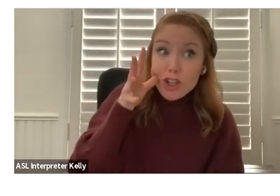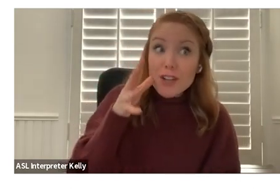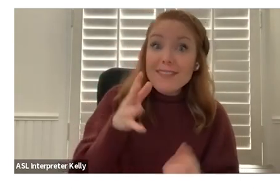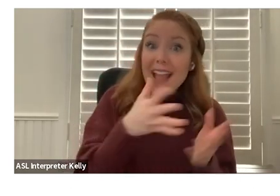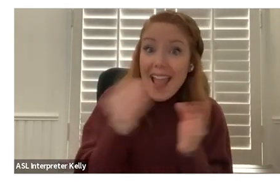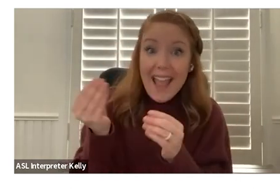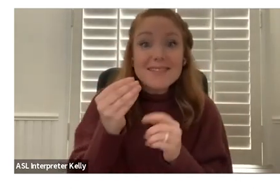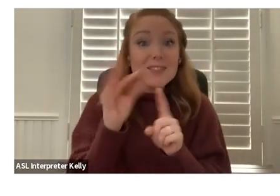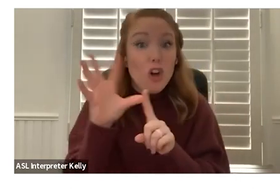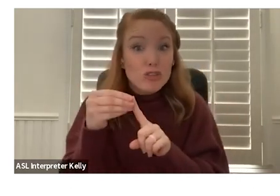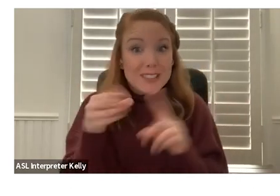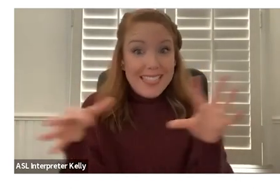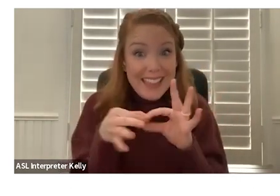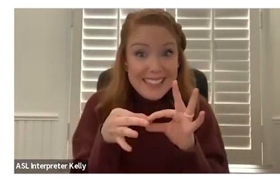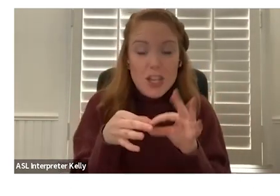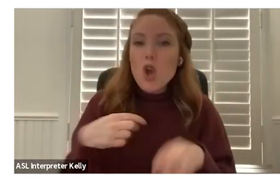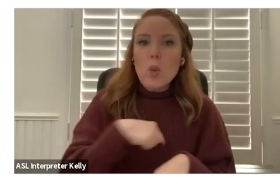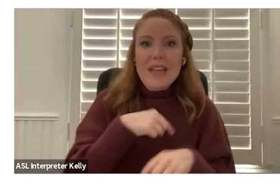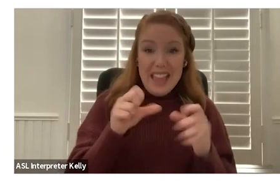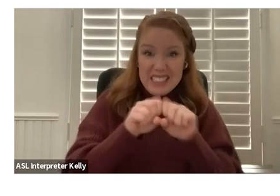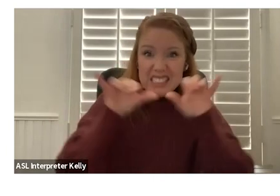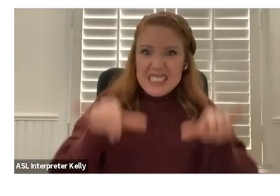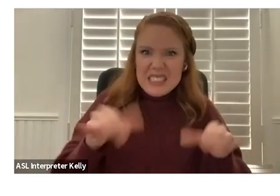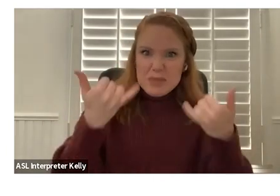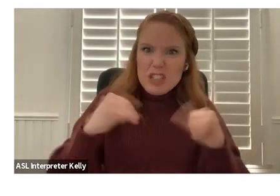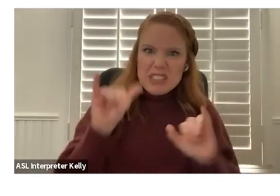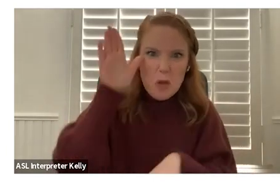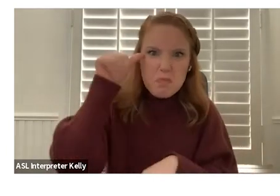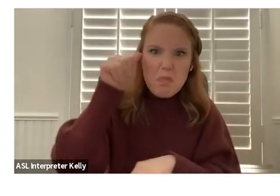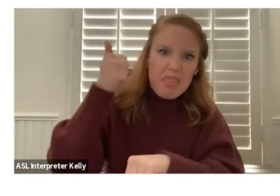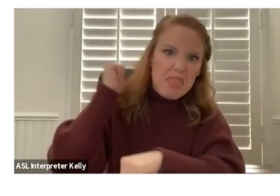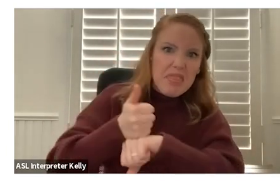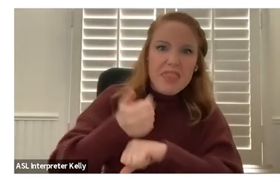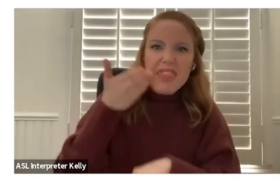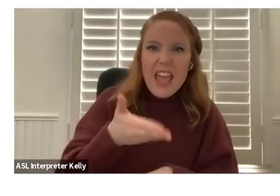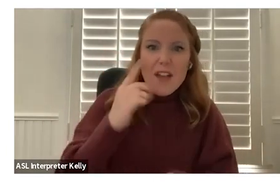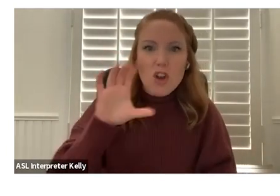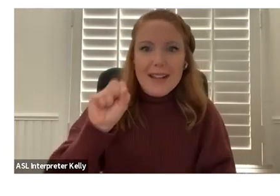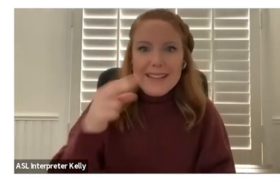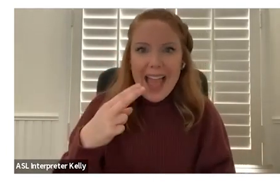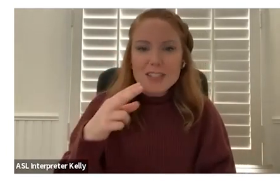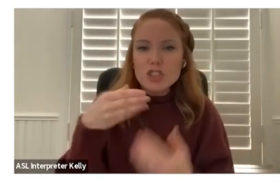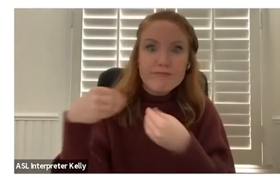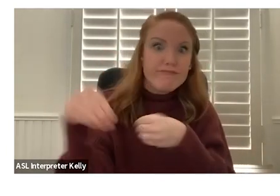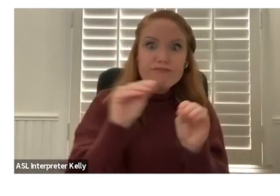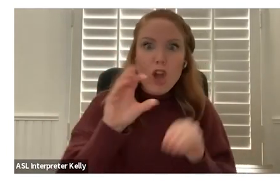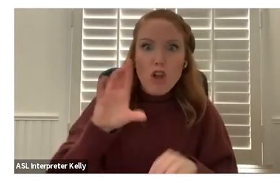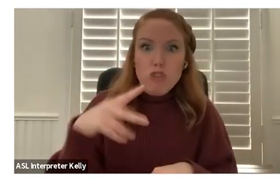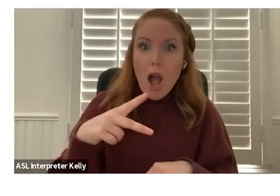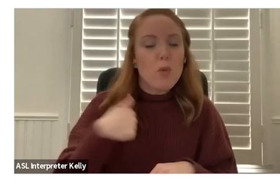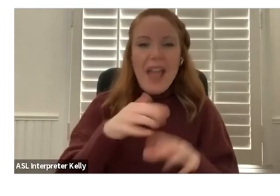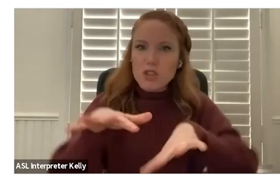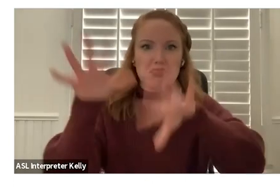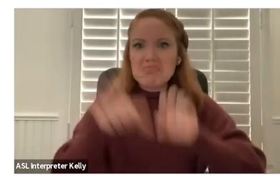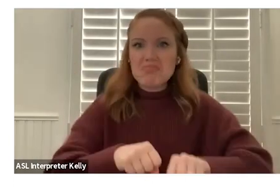United Nations as non-material knowledge, knowledge that can only be passed down from generation to